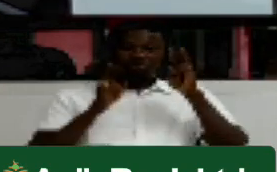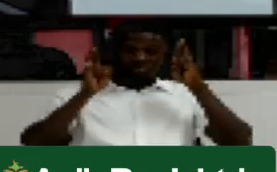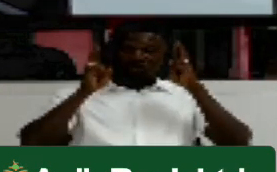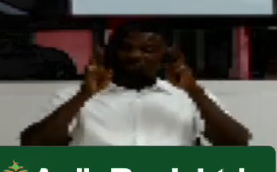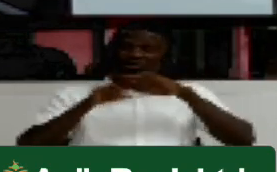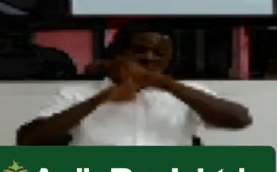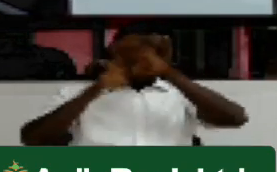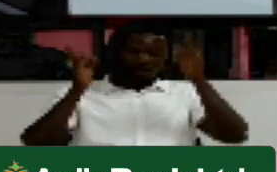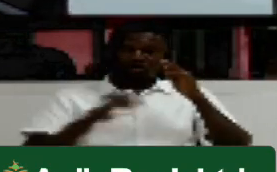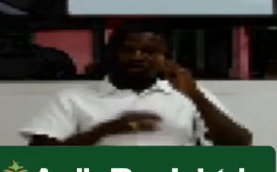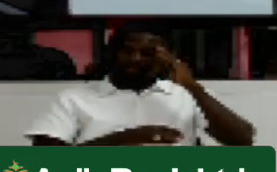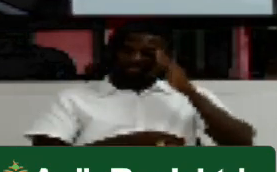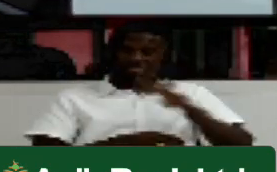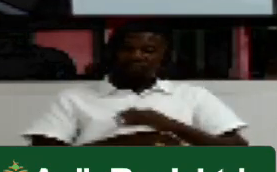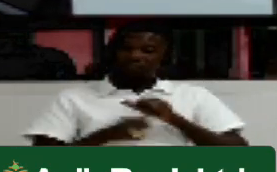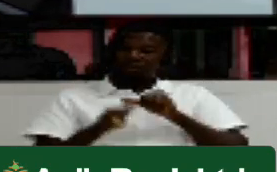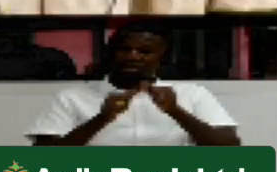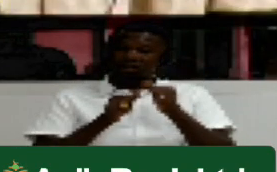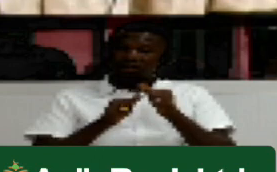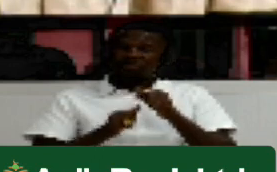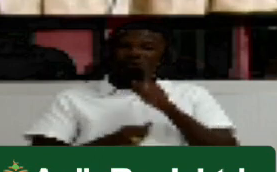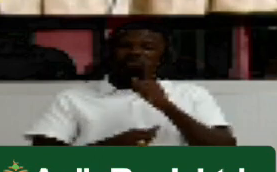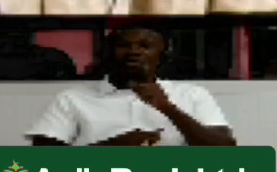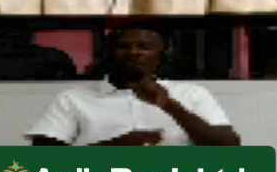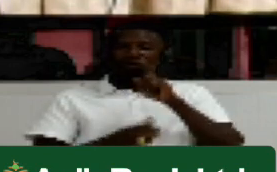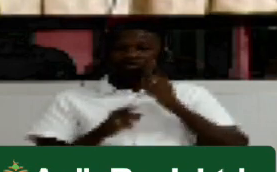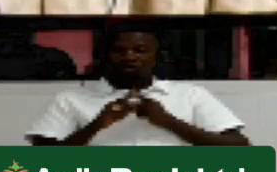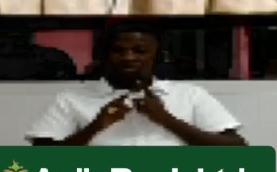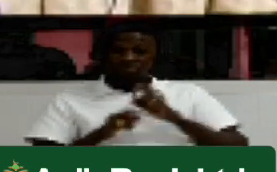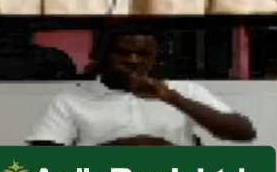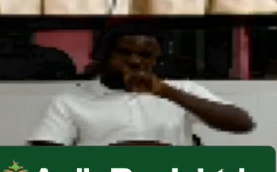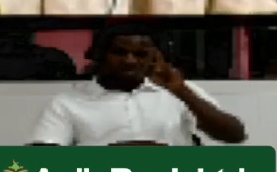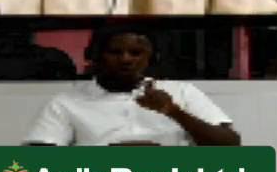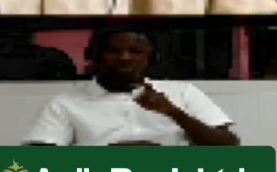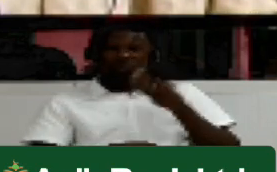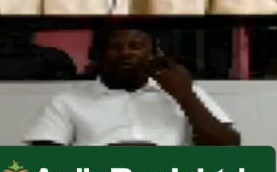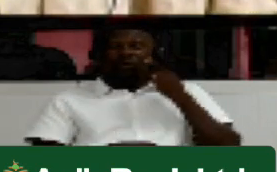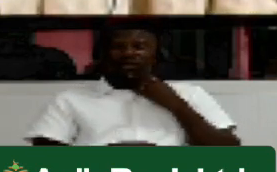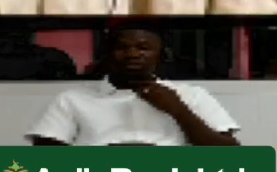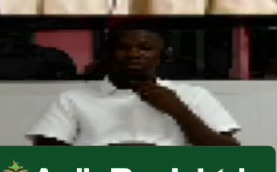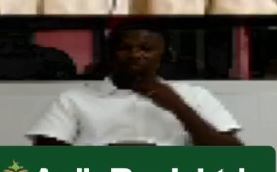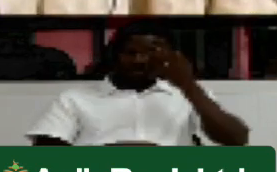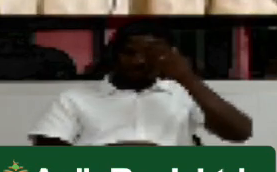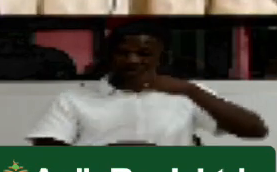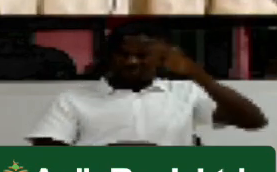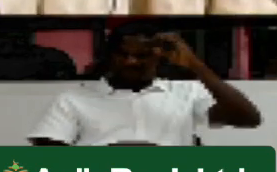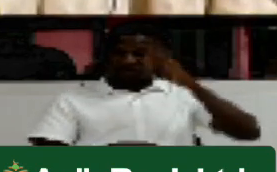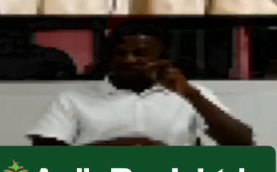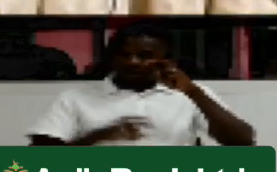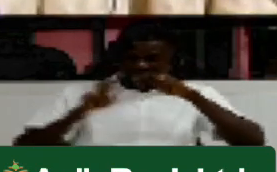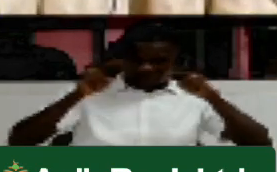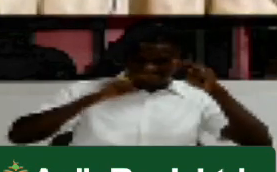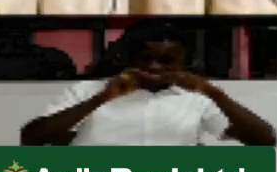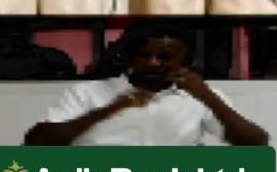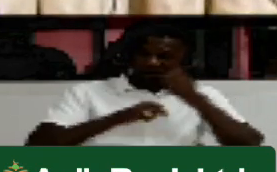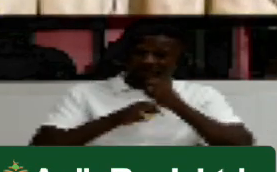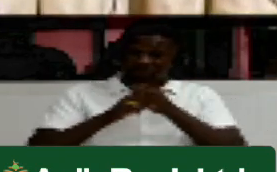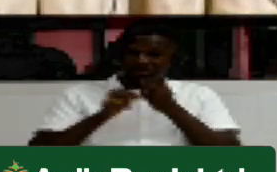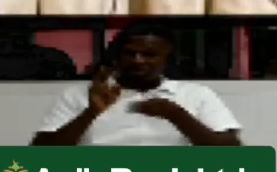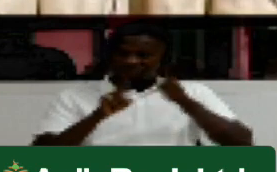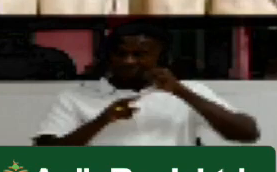best. Thank you. Just one quick question. When the Commission of Inquiry made its